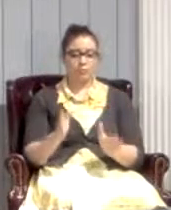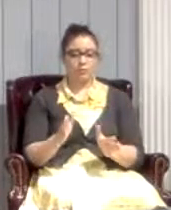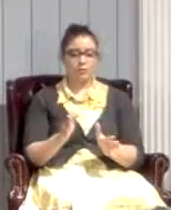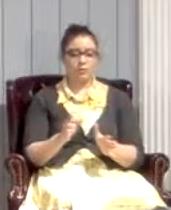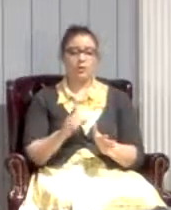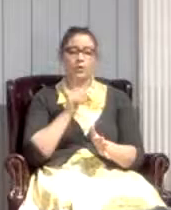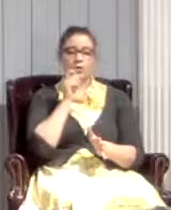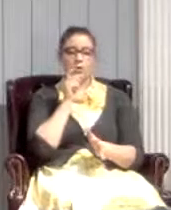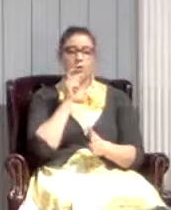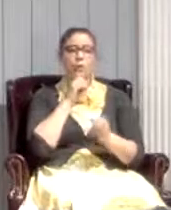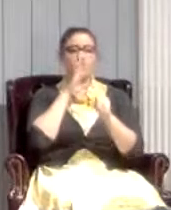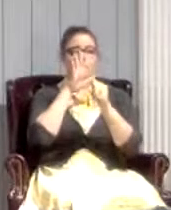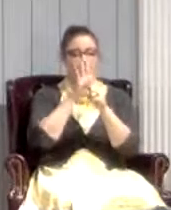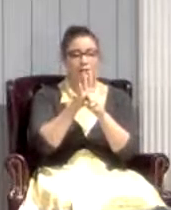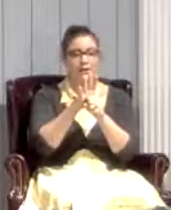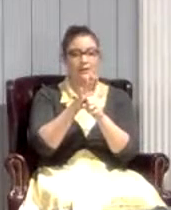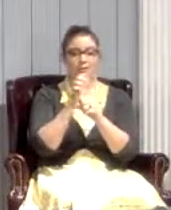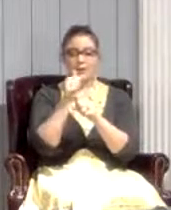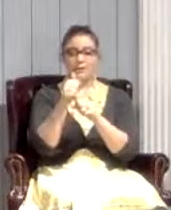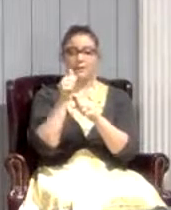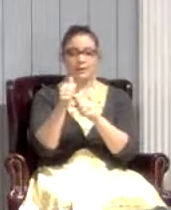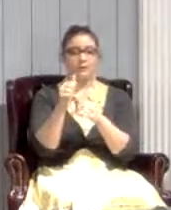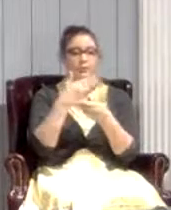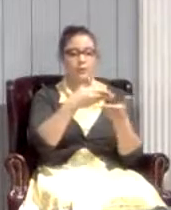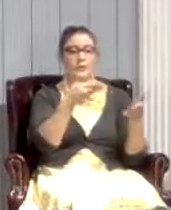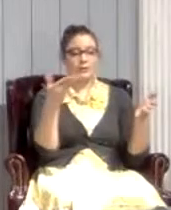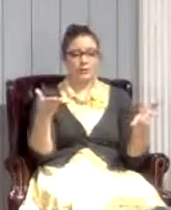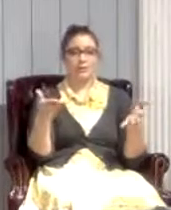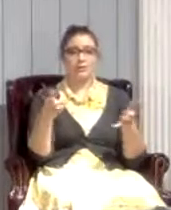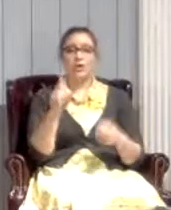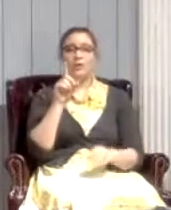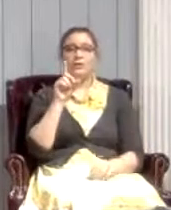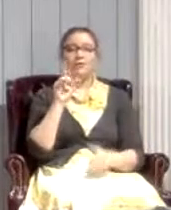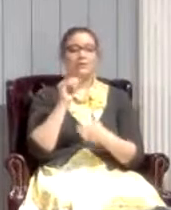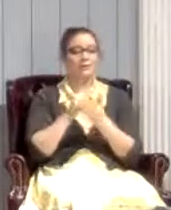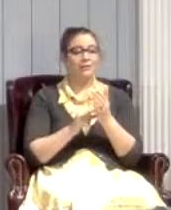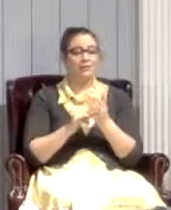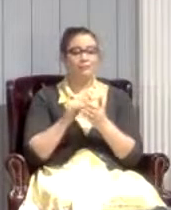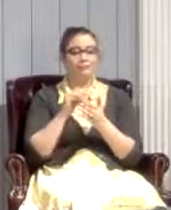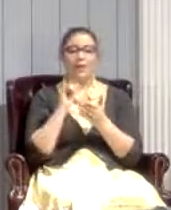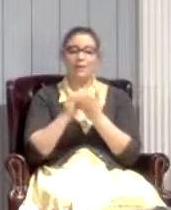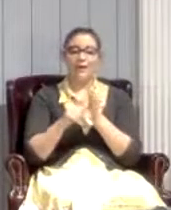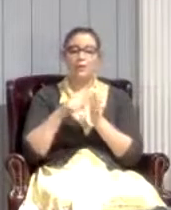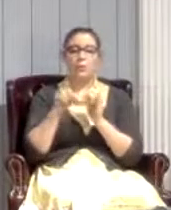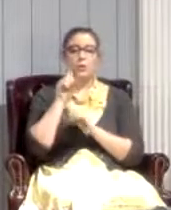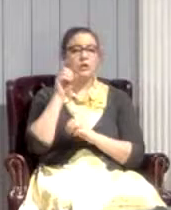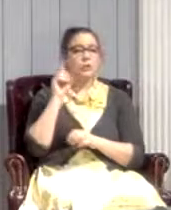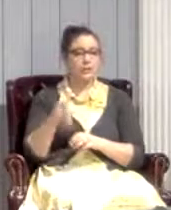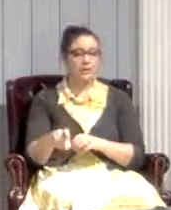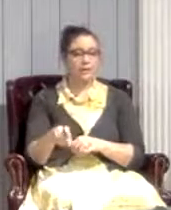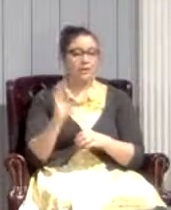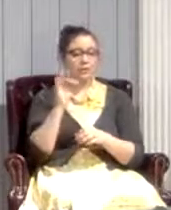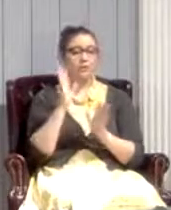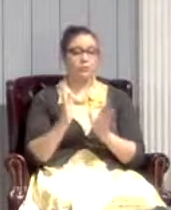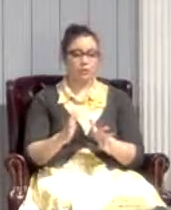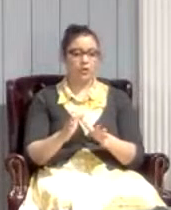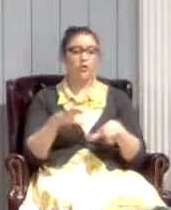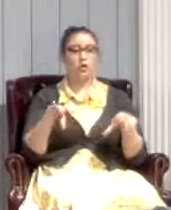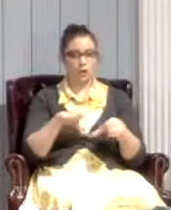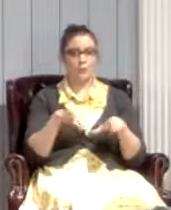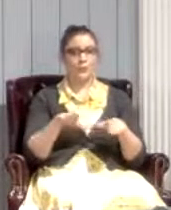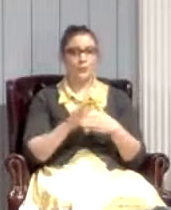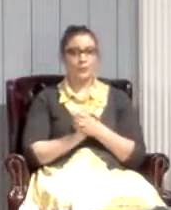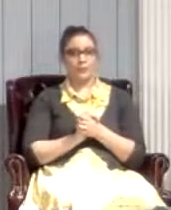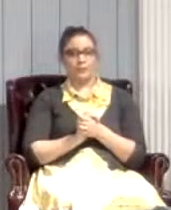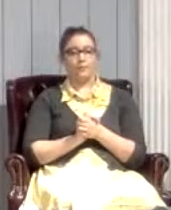dedicates himself to those two things. That's what you need your preacher to do. You may want your preacher to do other things. This is what you need your preacher to